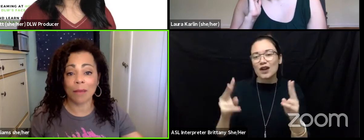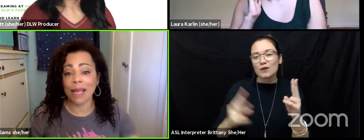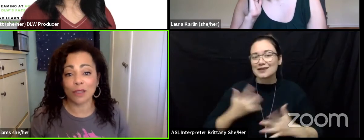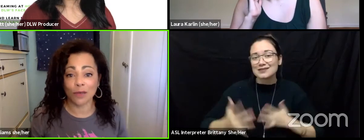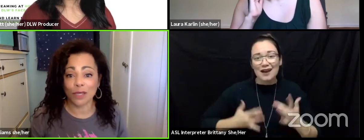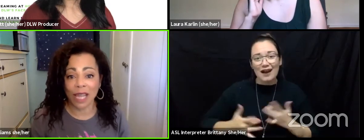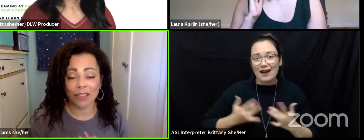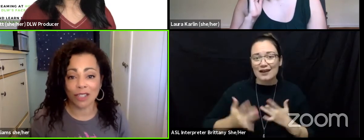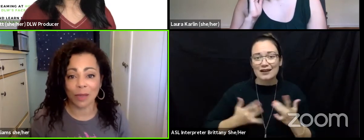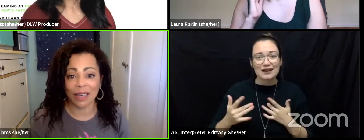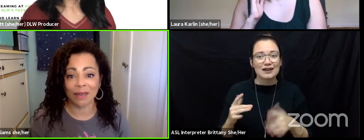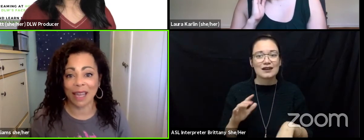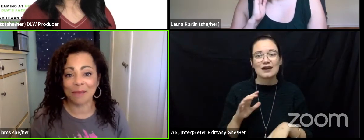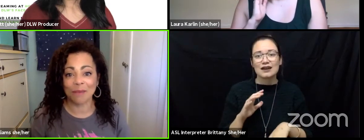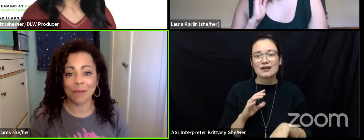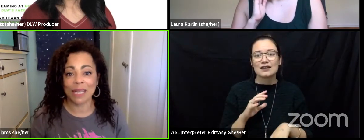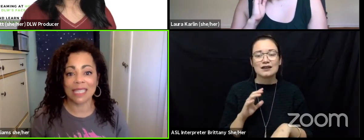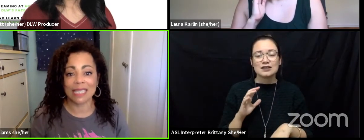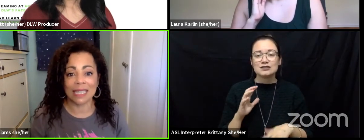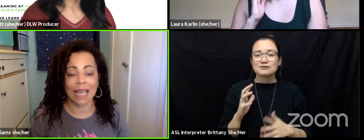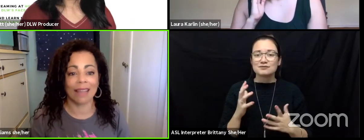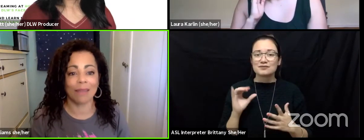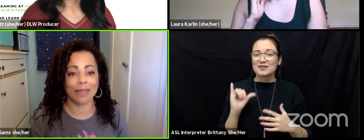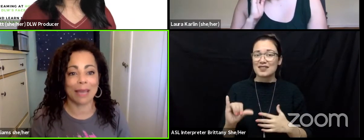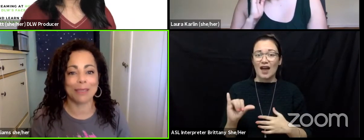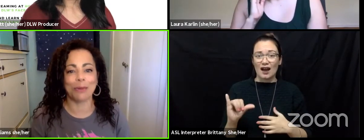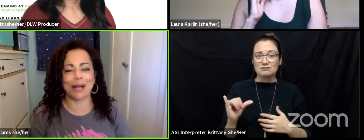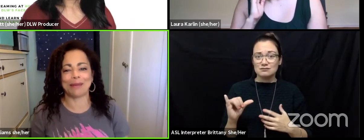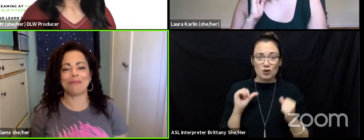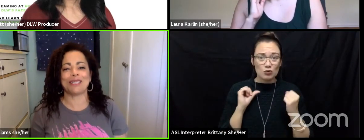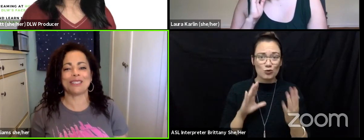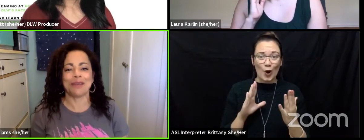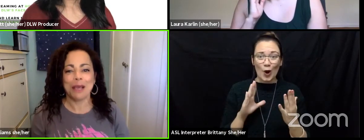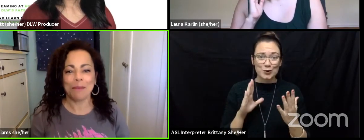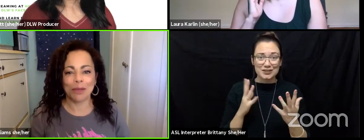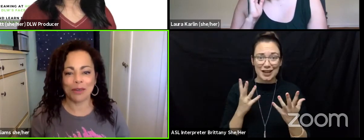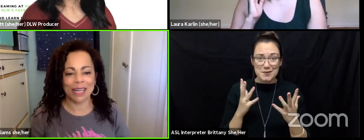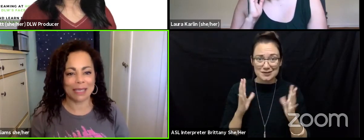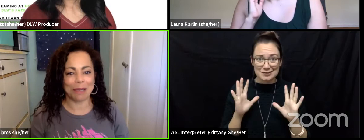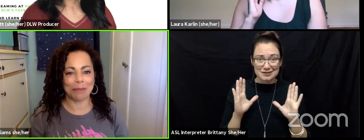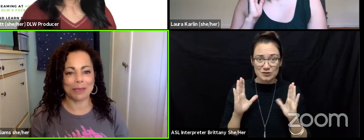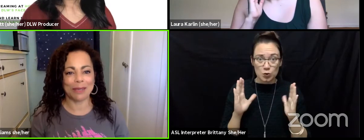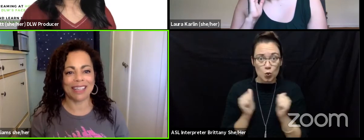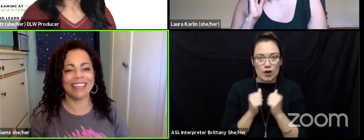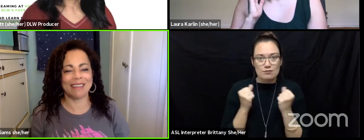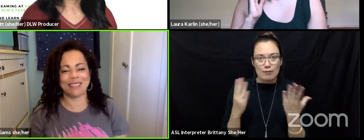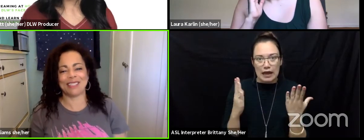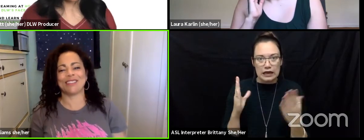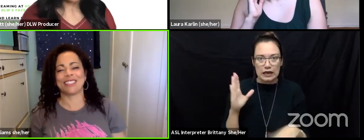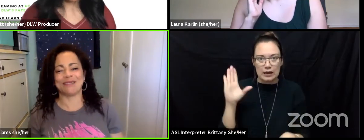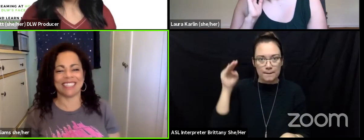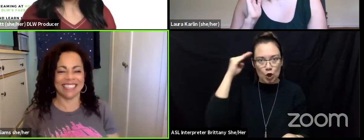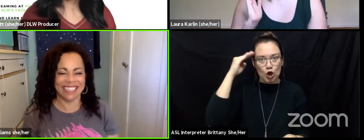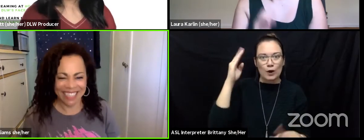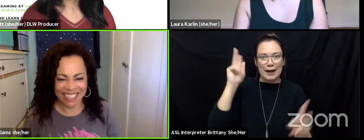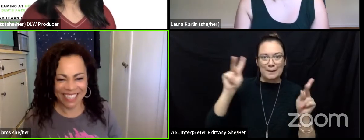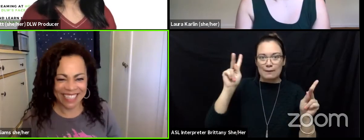the mayor's office of reentry, we like basically did that with them as well, with a bunch of bureaucratic people as well. It was